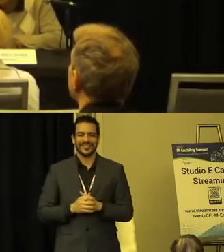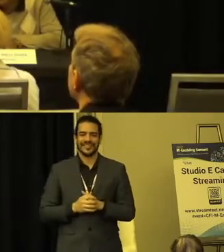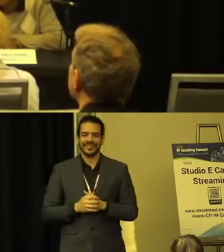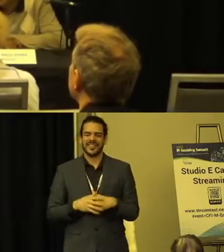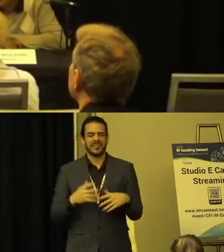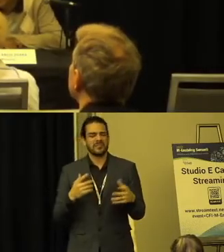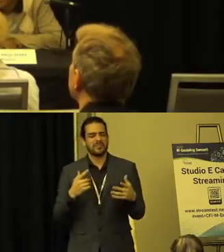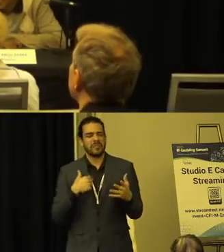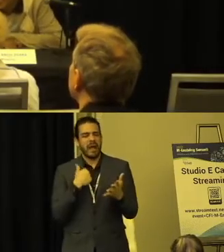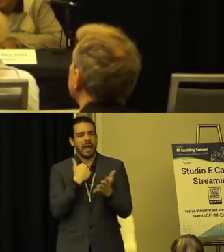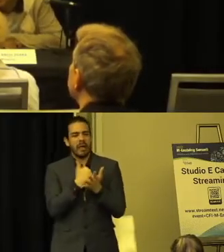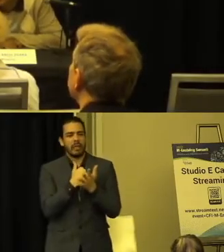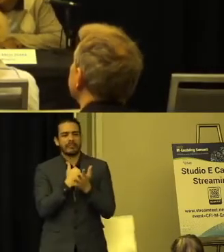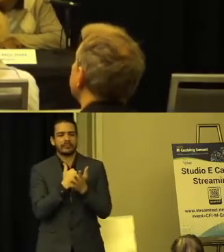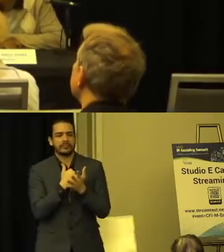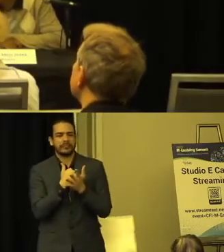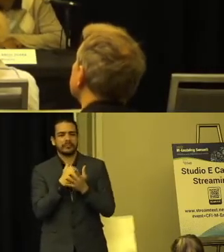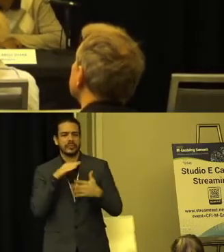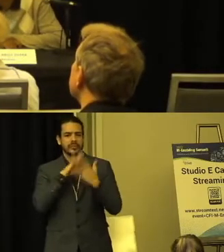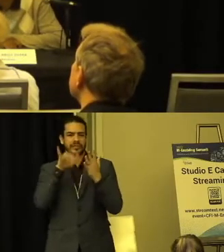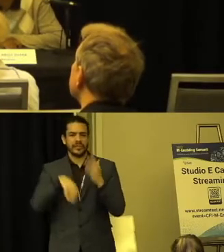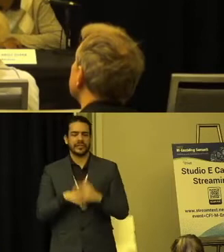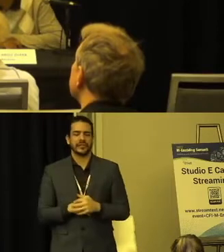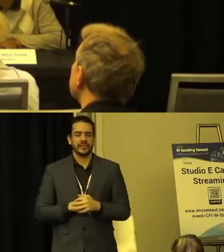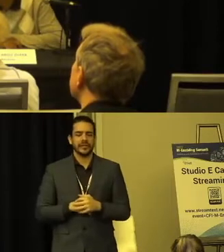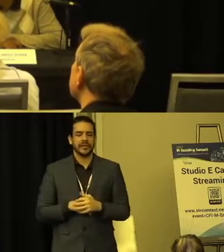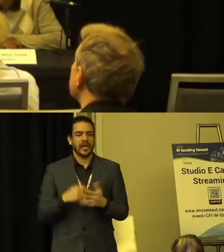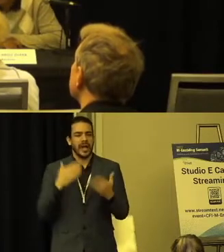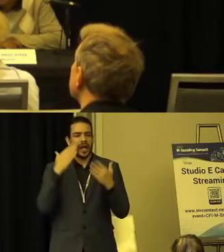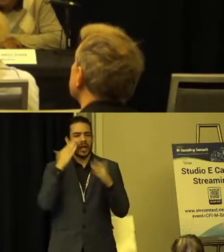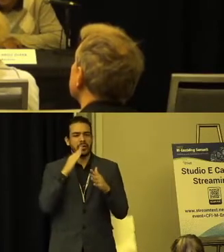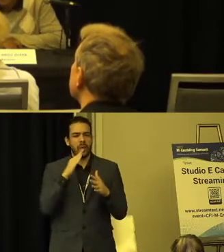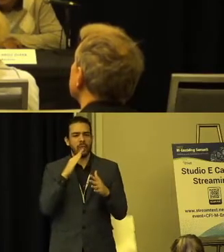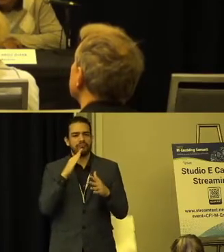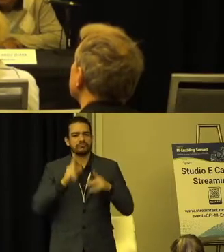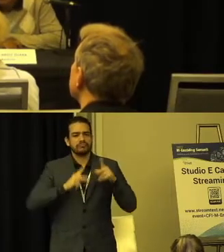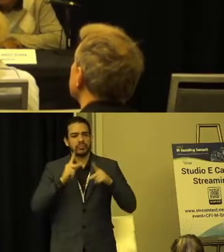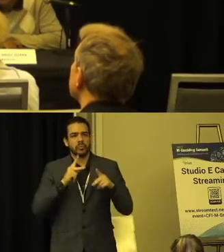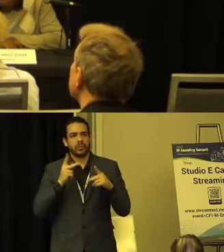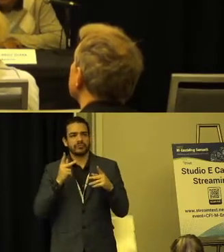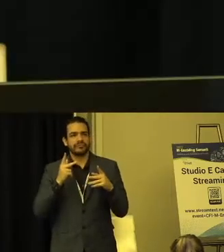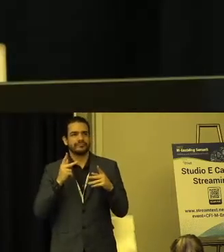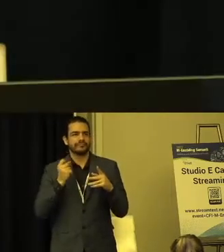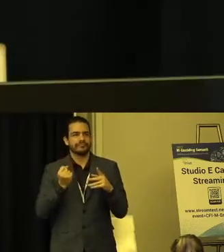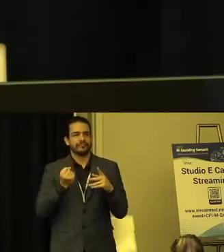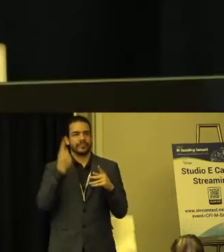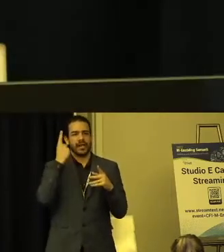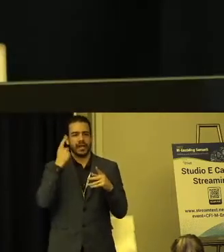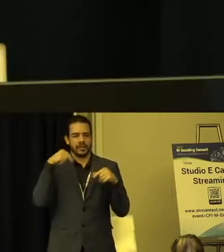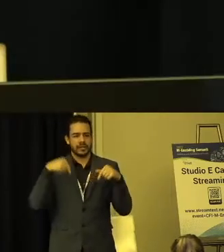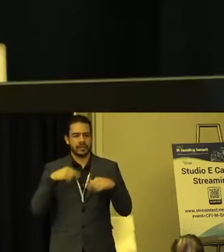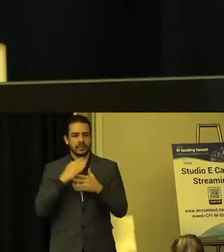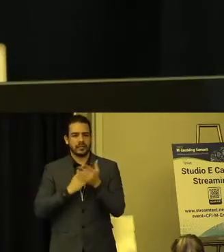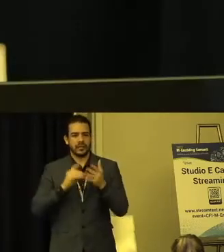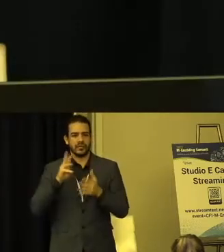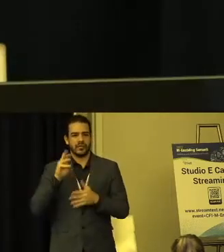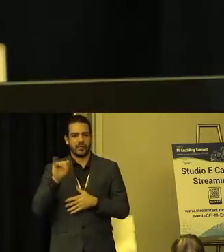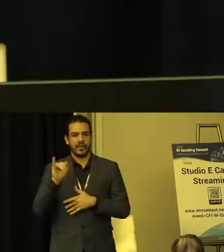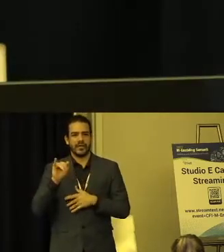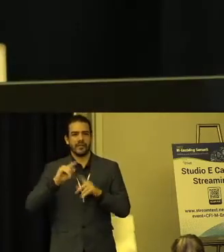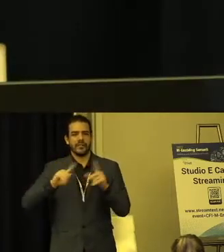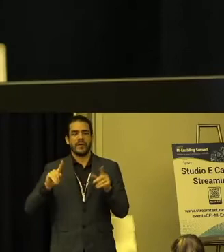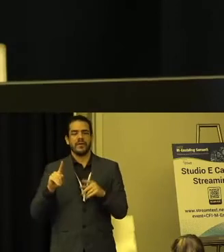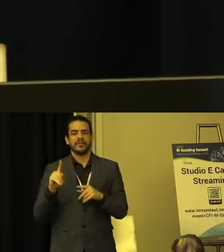ahead. So, and I don't know how familiar people are with this aspect of WAY, but really, since the